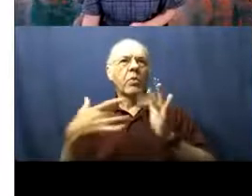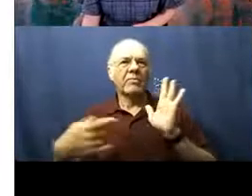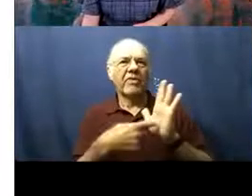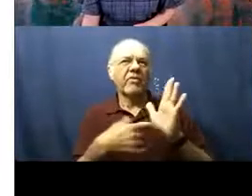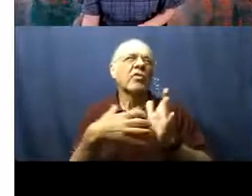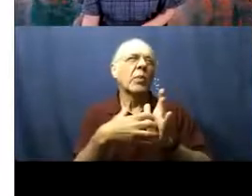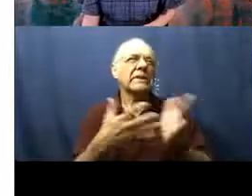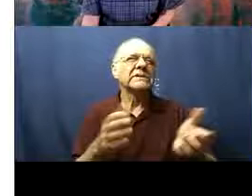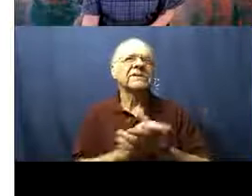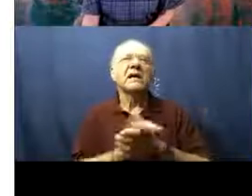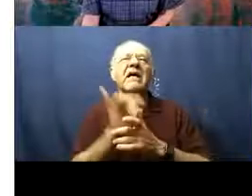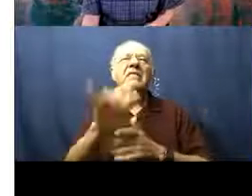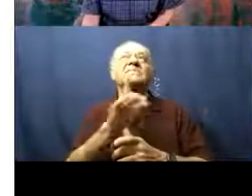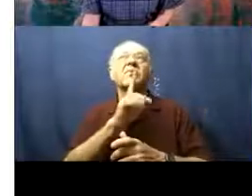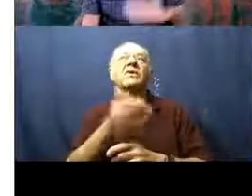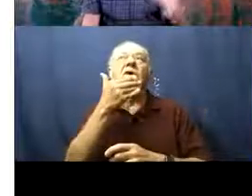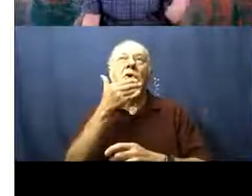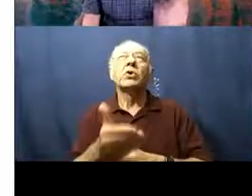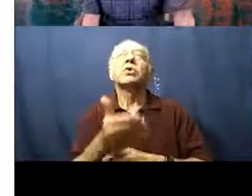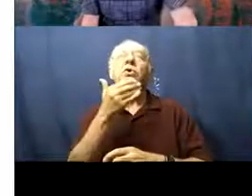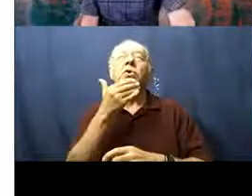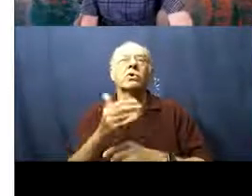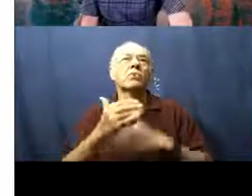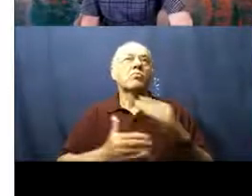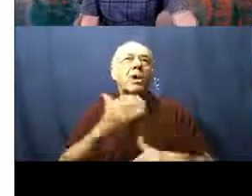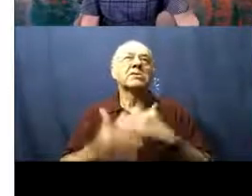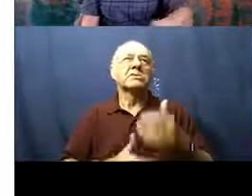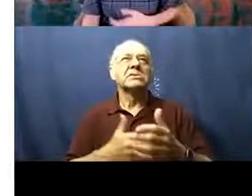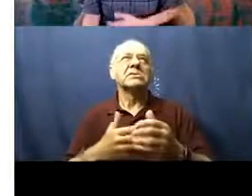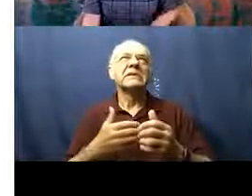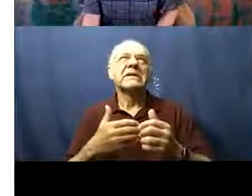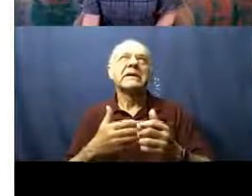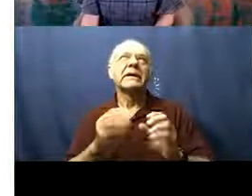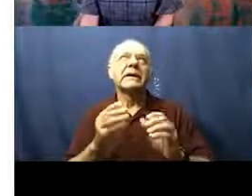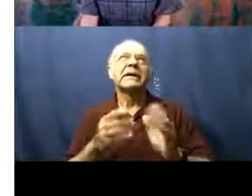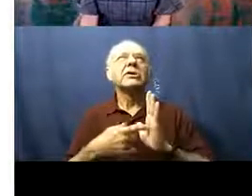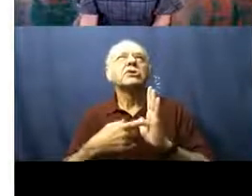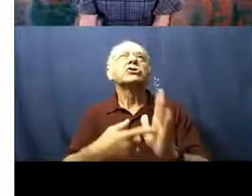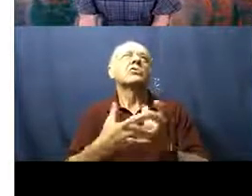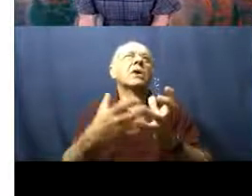And so that's been a really good process, sheds a lot of light on the circumstances.